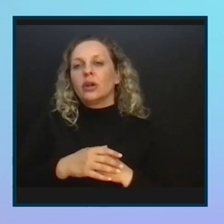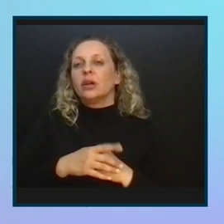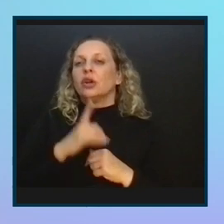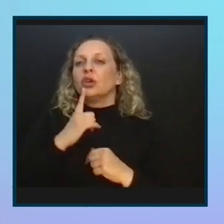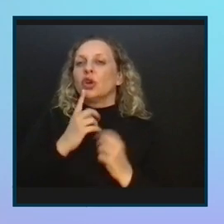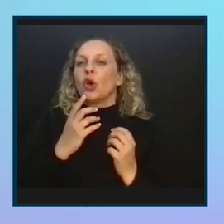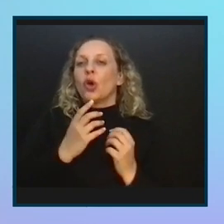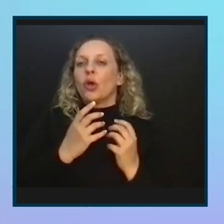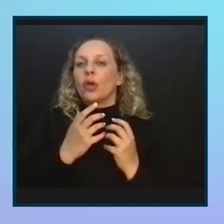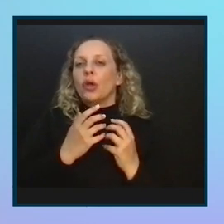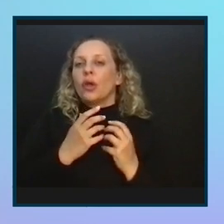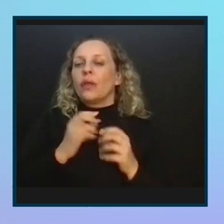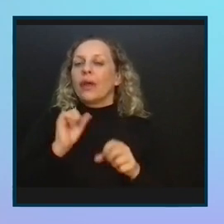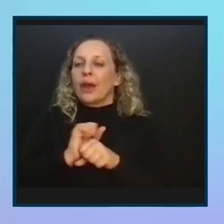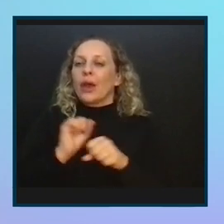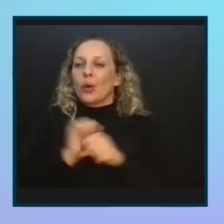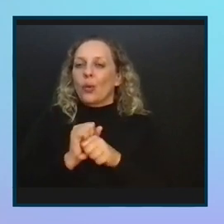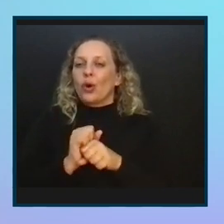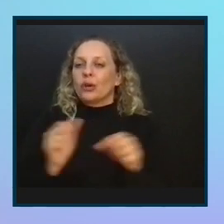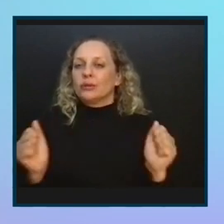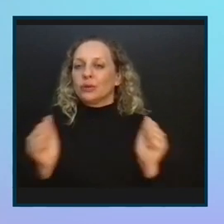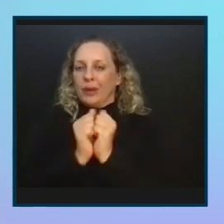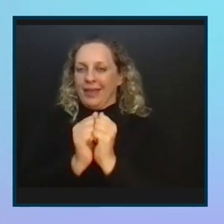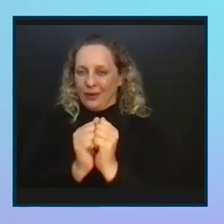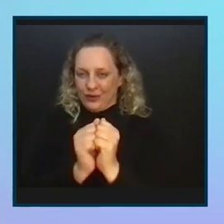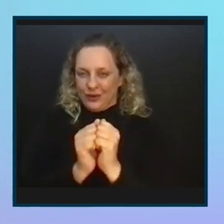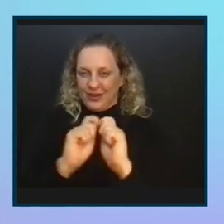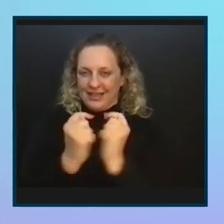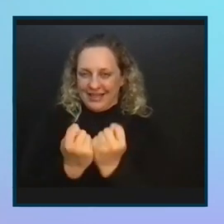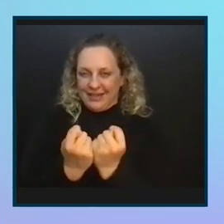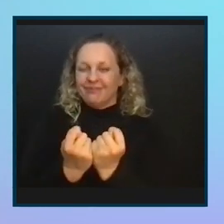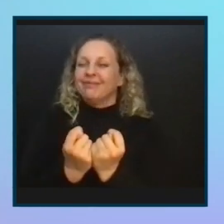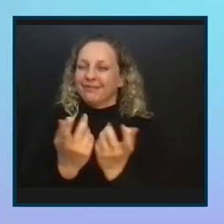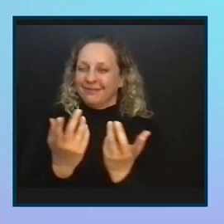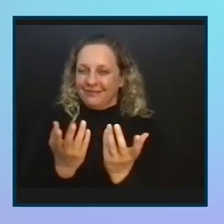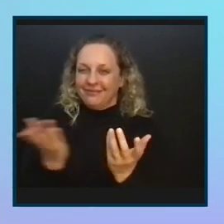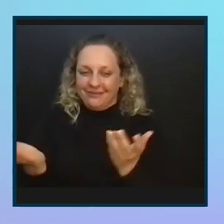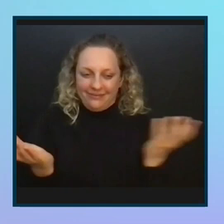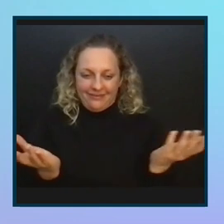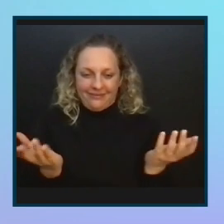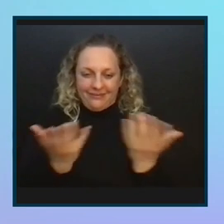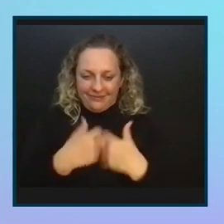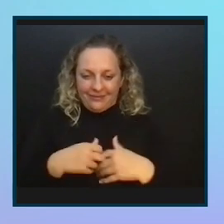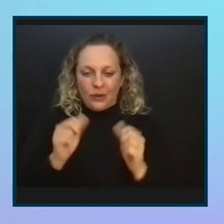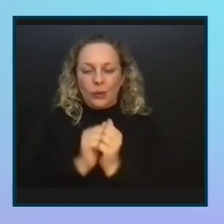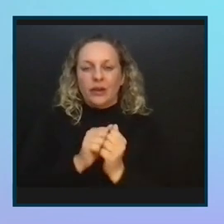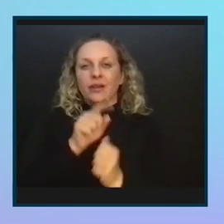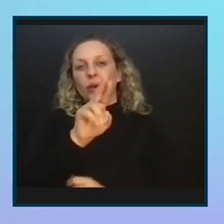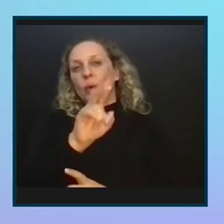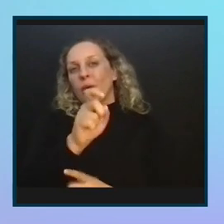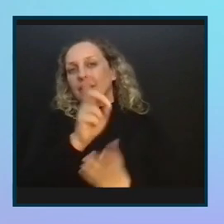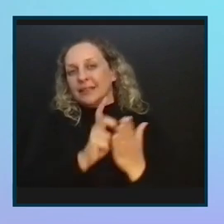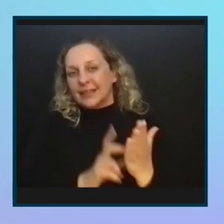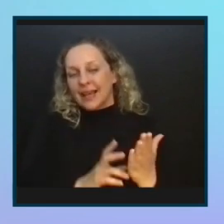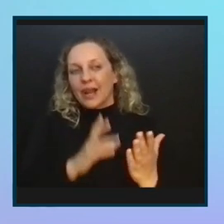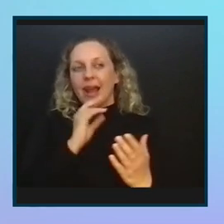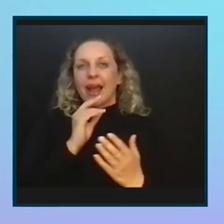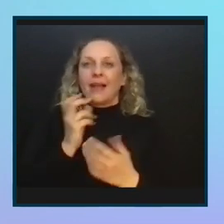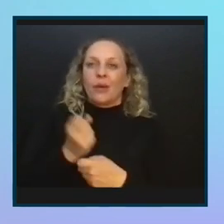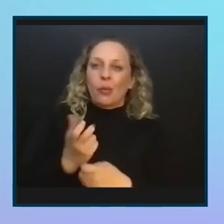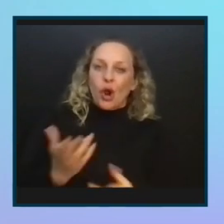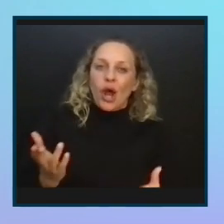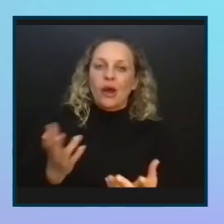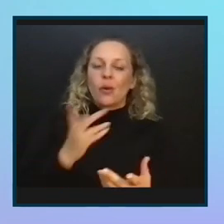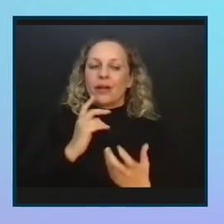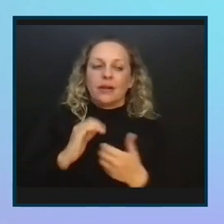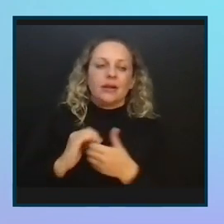in tandem. They're part of the team. So they work hand in hand with the UX designers and the product folks